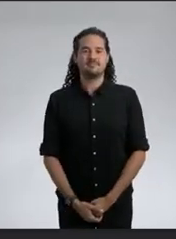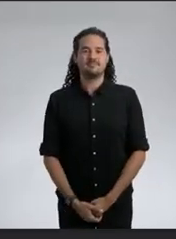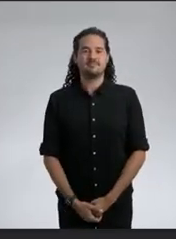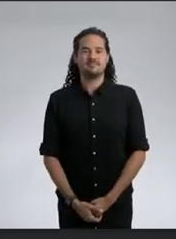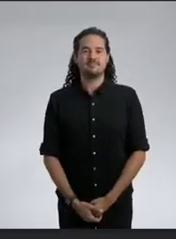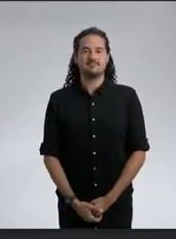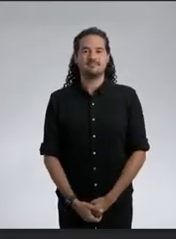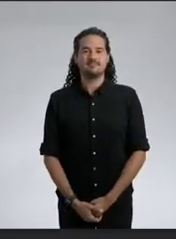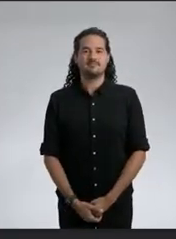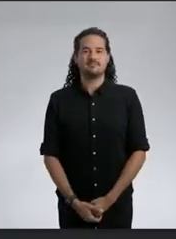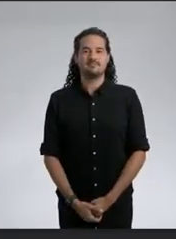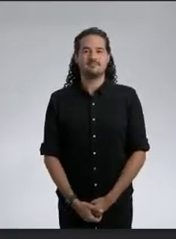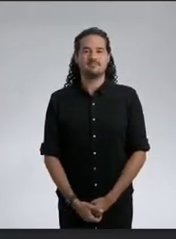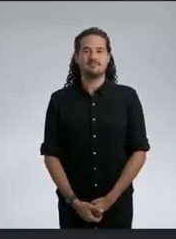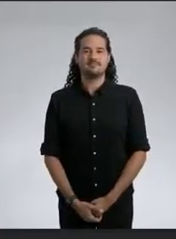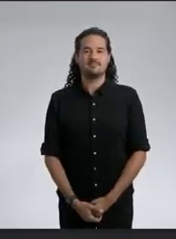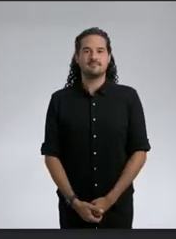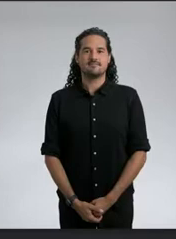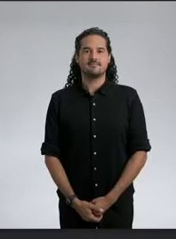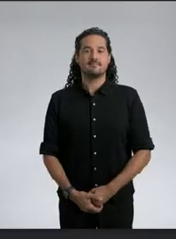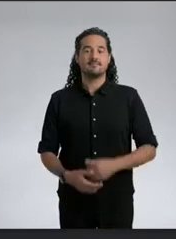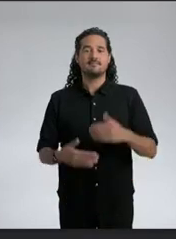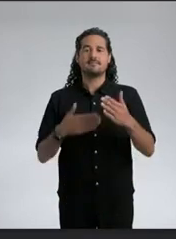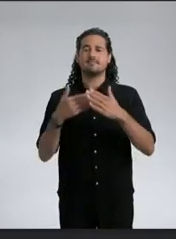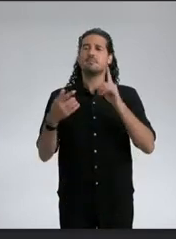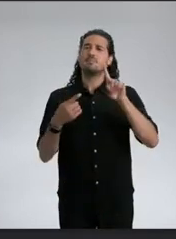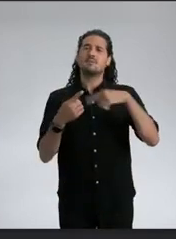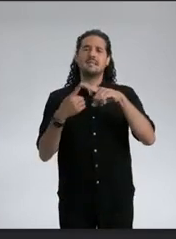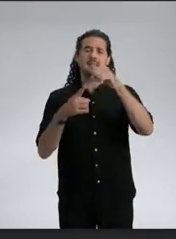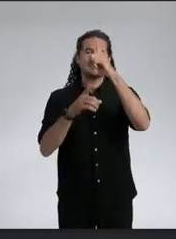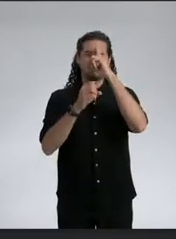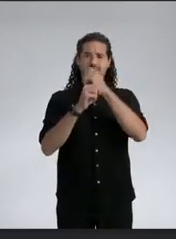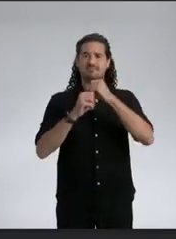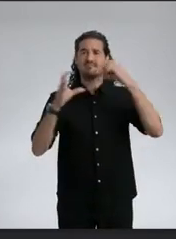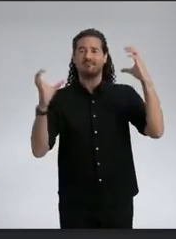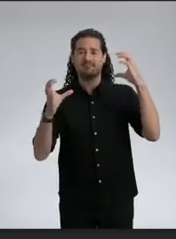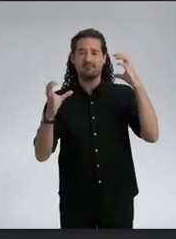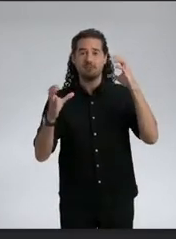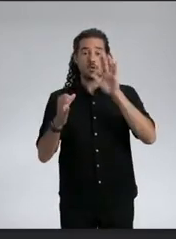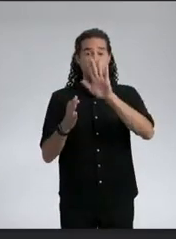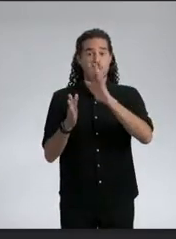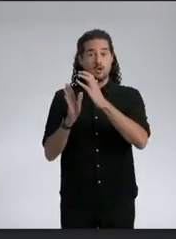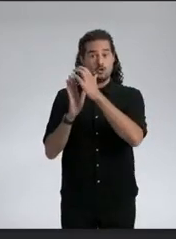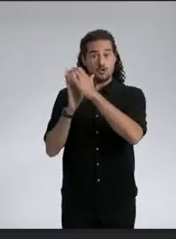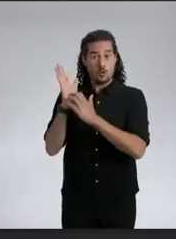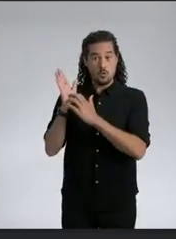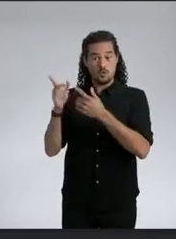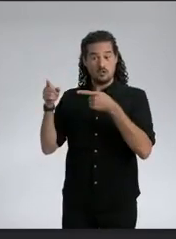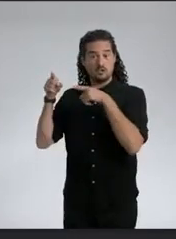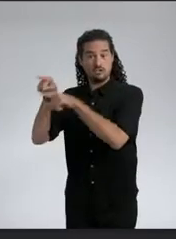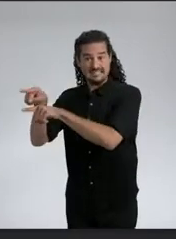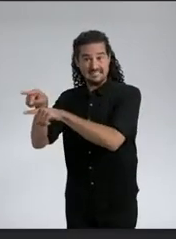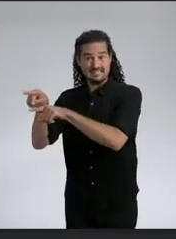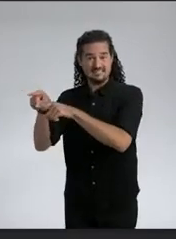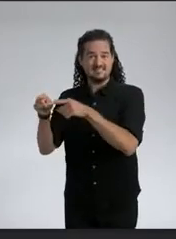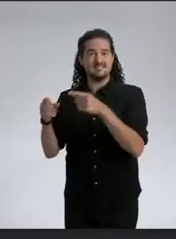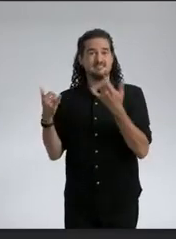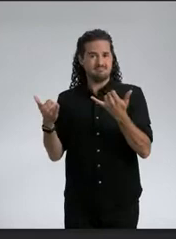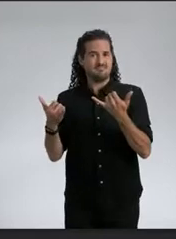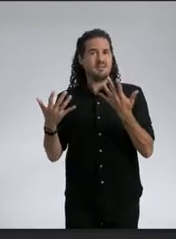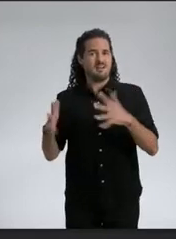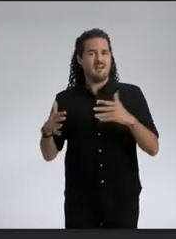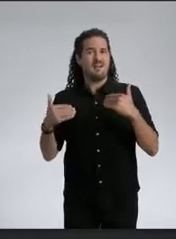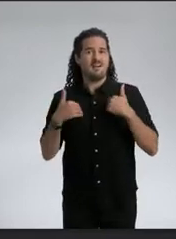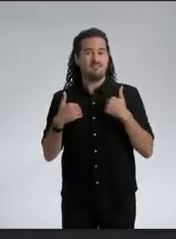Whether you think about it or not, you are writing concurrent code today. Concurrency enables your apps to perform